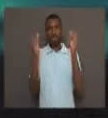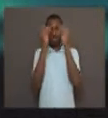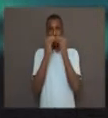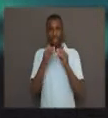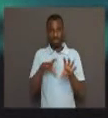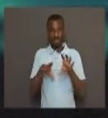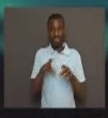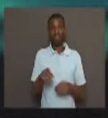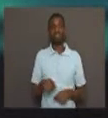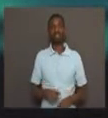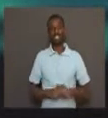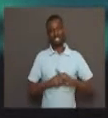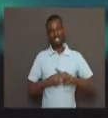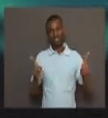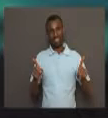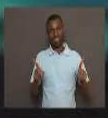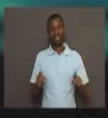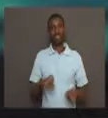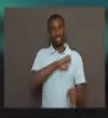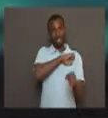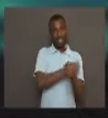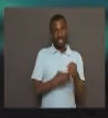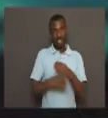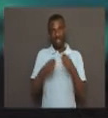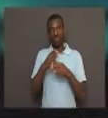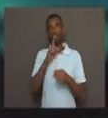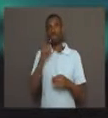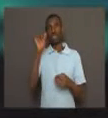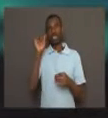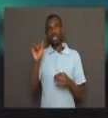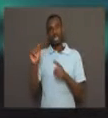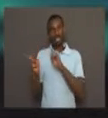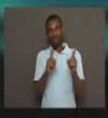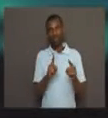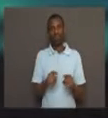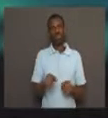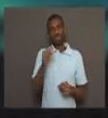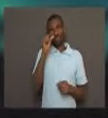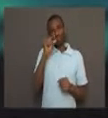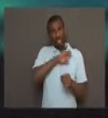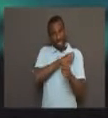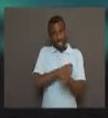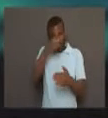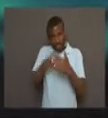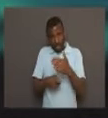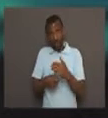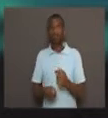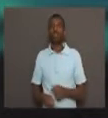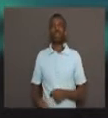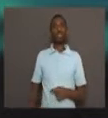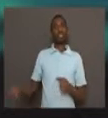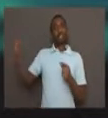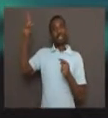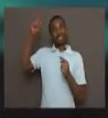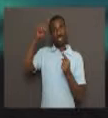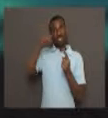We must simply calculate the difference in energy level by subtracting the